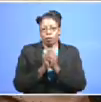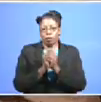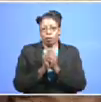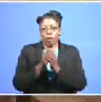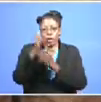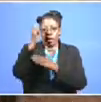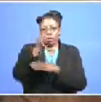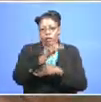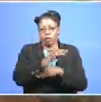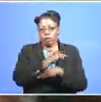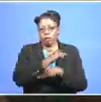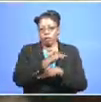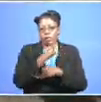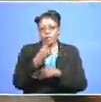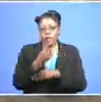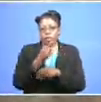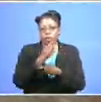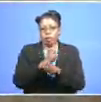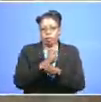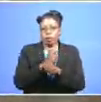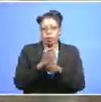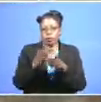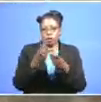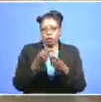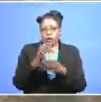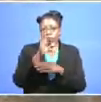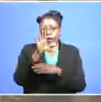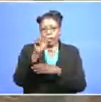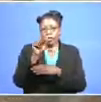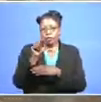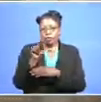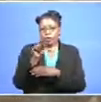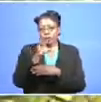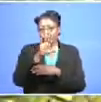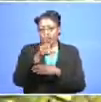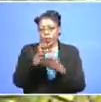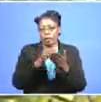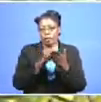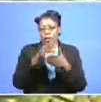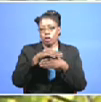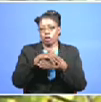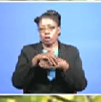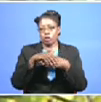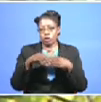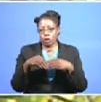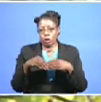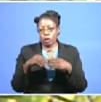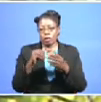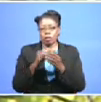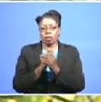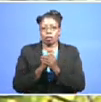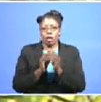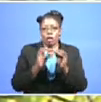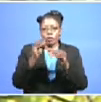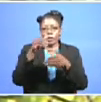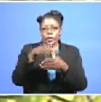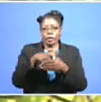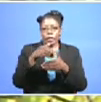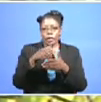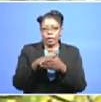Gibson says the work will be carried out to the tune of $5.5 million. It includes the supply and installation of